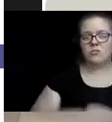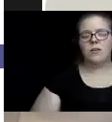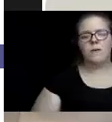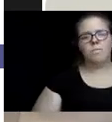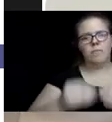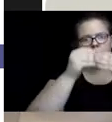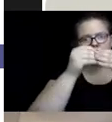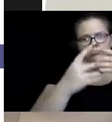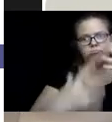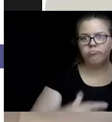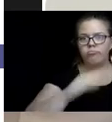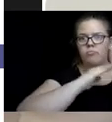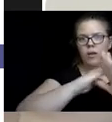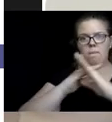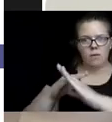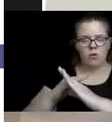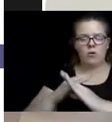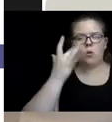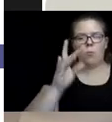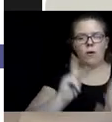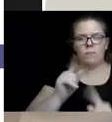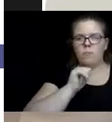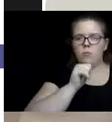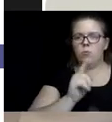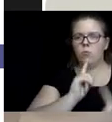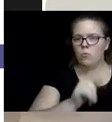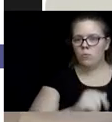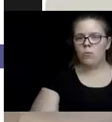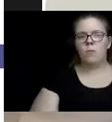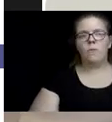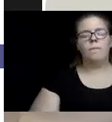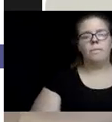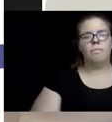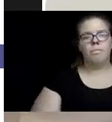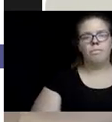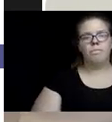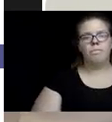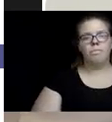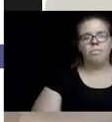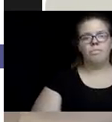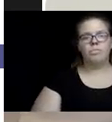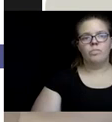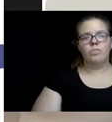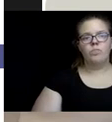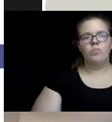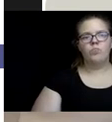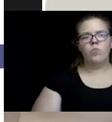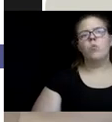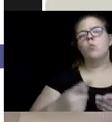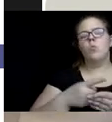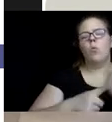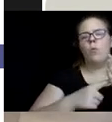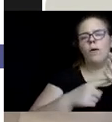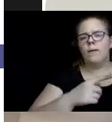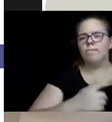many barriers to reporting. Next page, please. So what are the primary